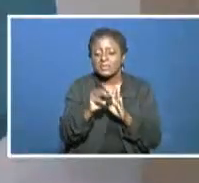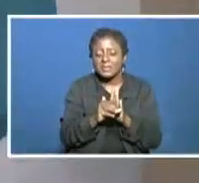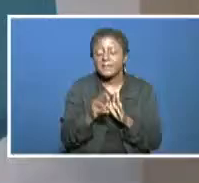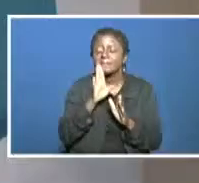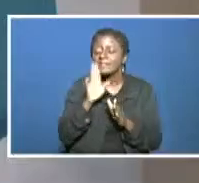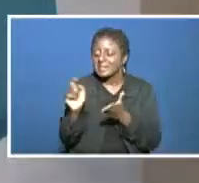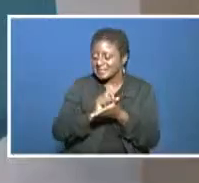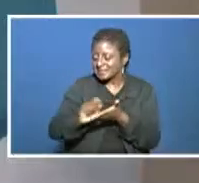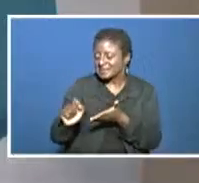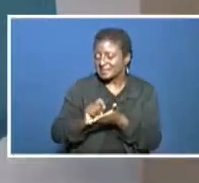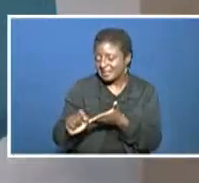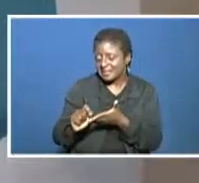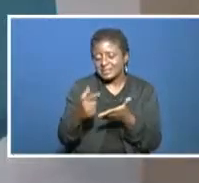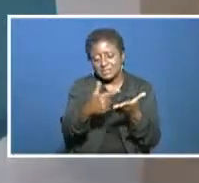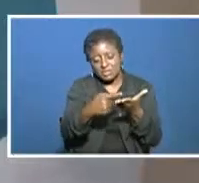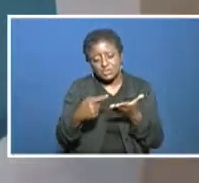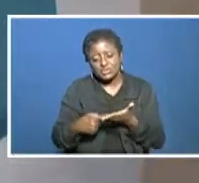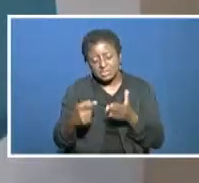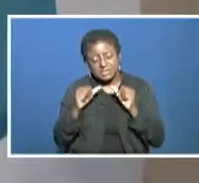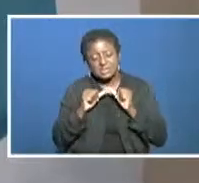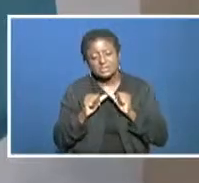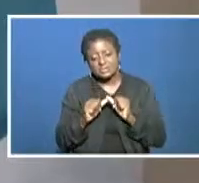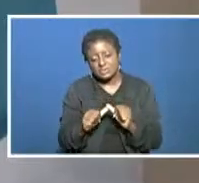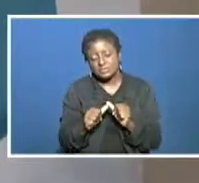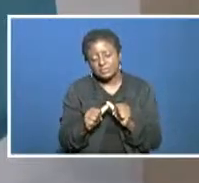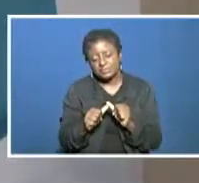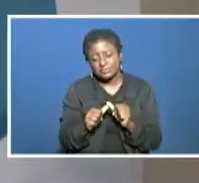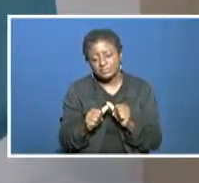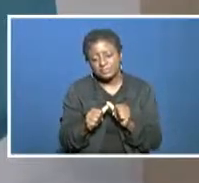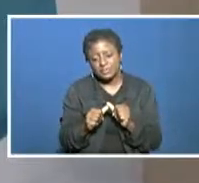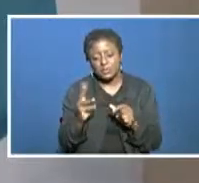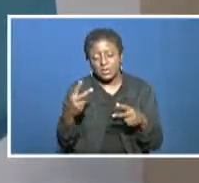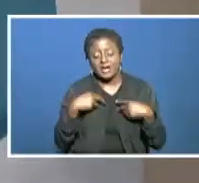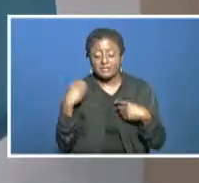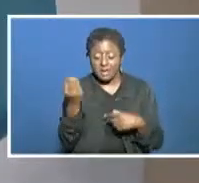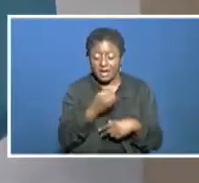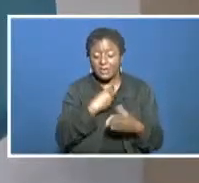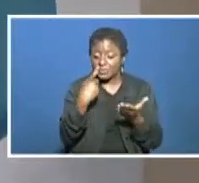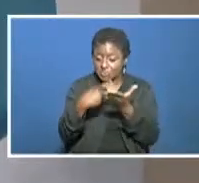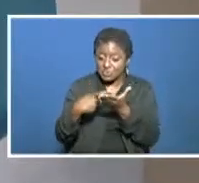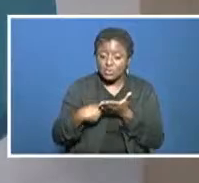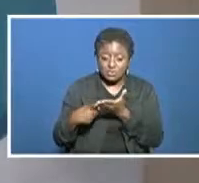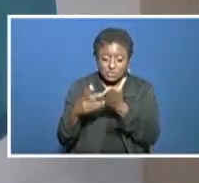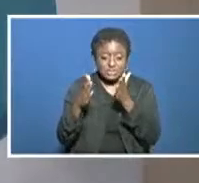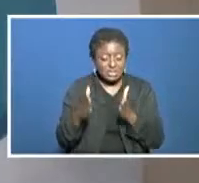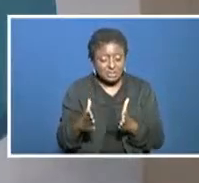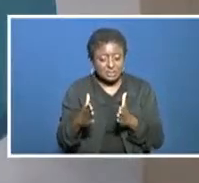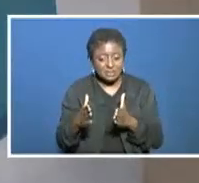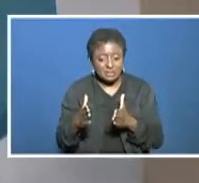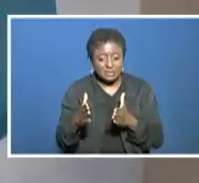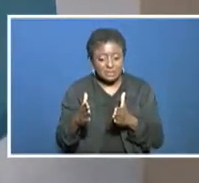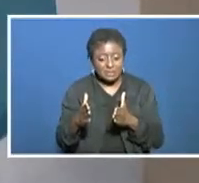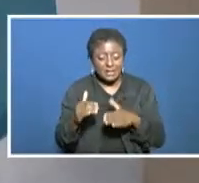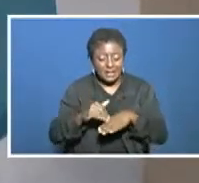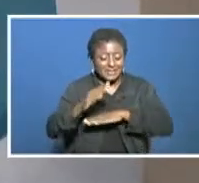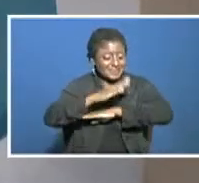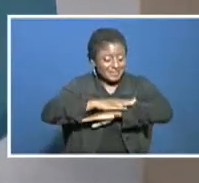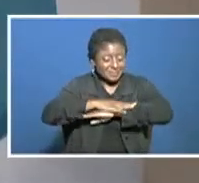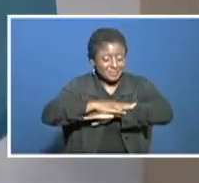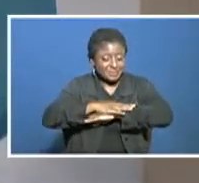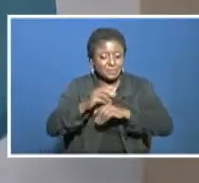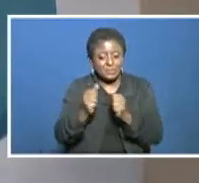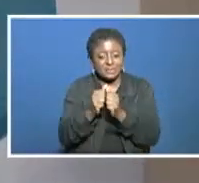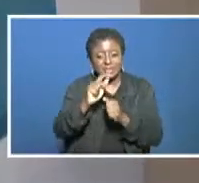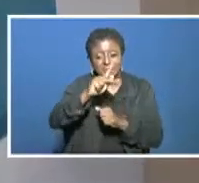are ongoing. We have our negotiator that is at the table, along with the PHA, the Ministry of